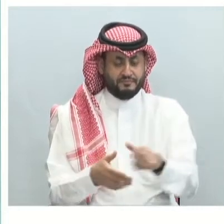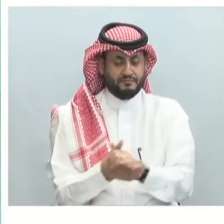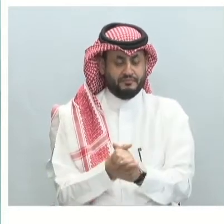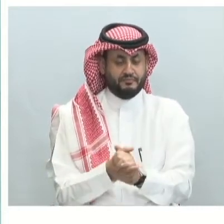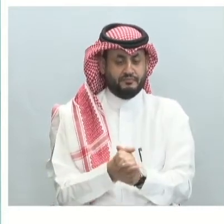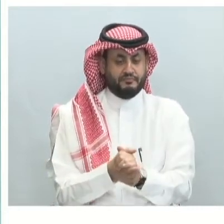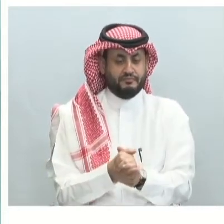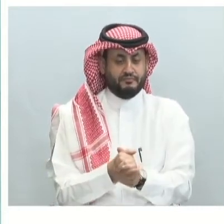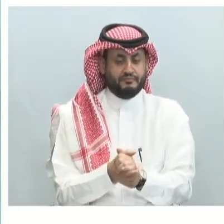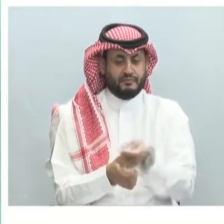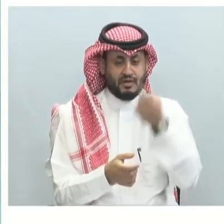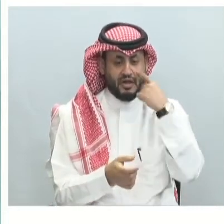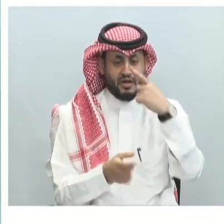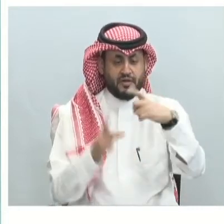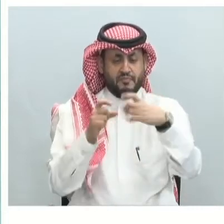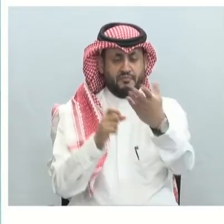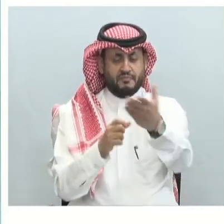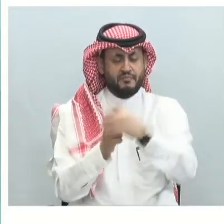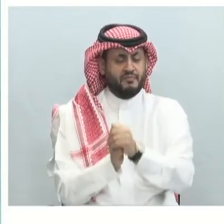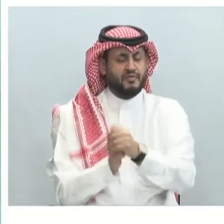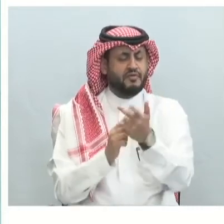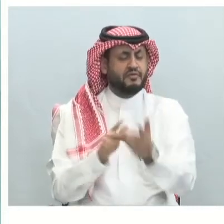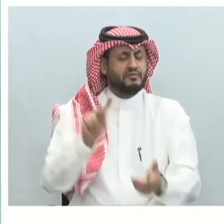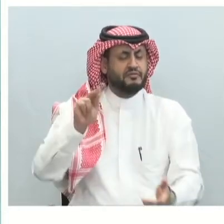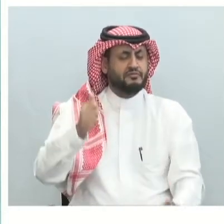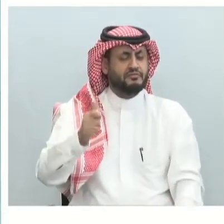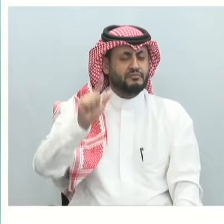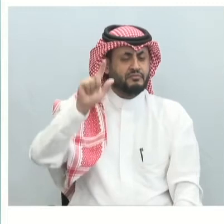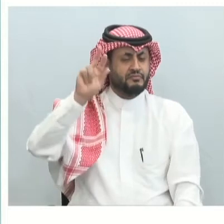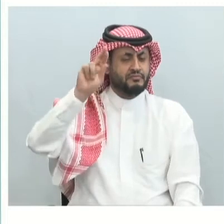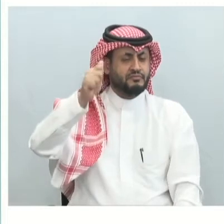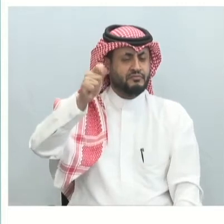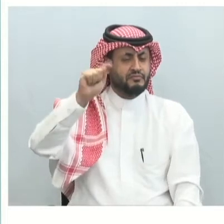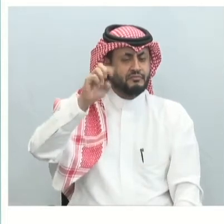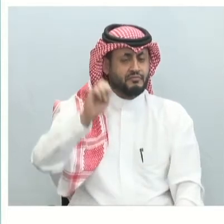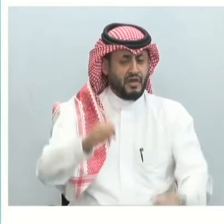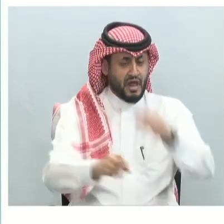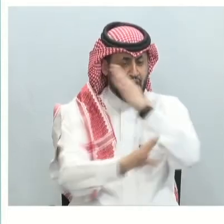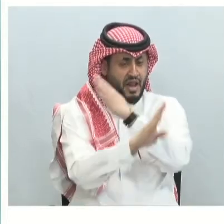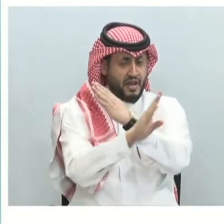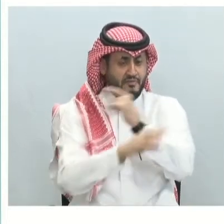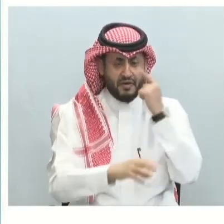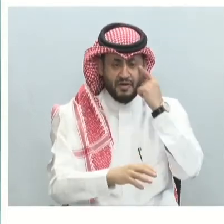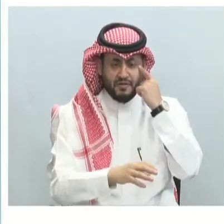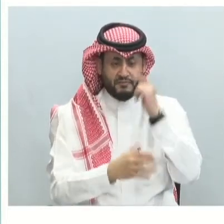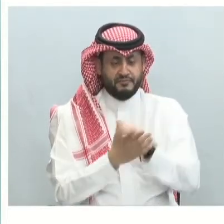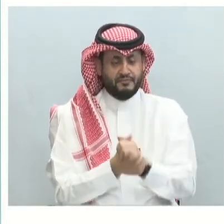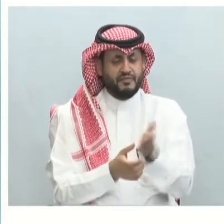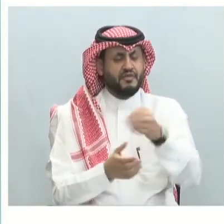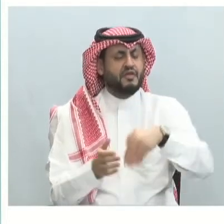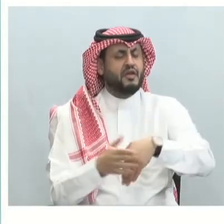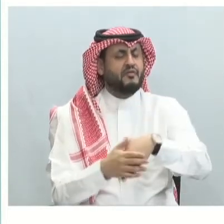now, what about karate? What is karate? Yes, this is the karate. What about football? What is